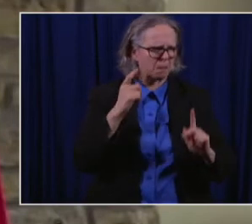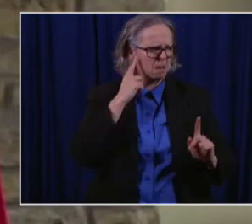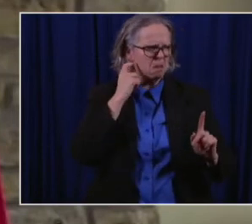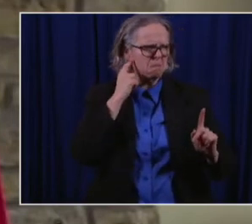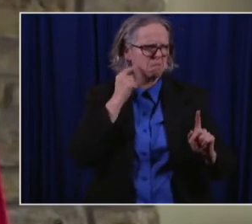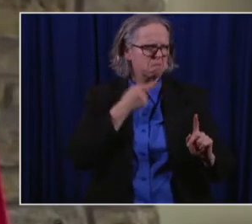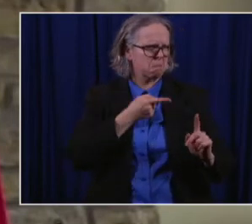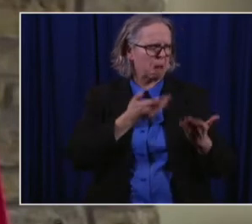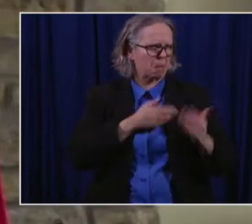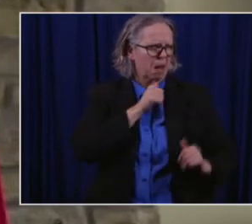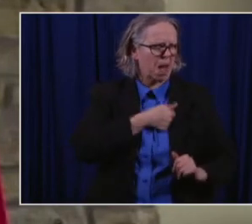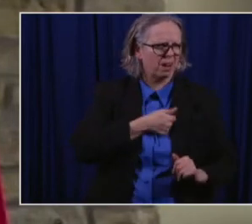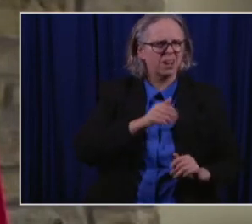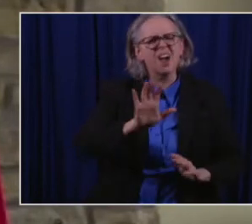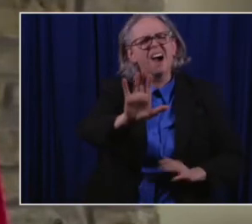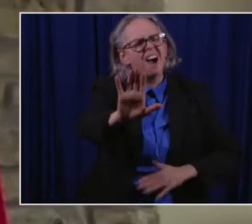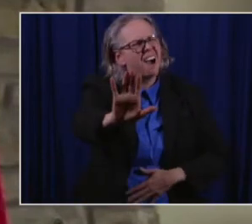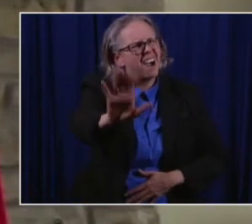And